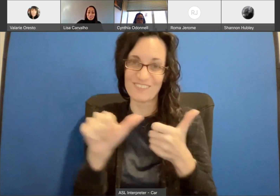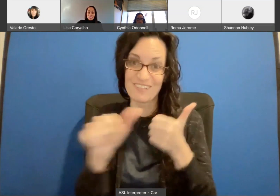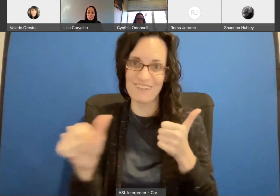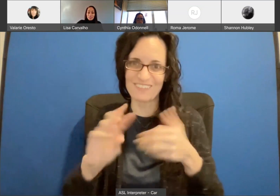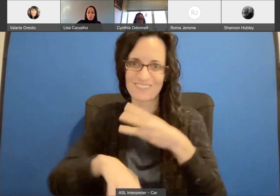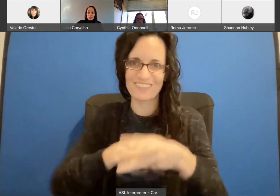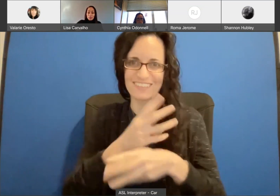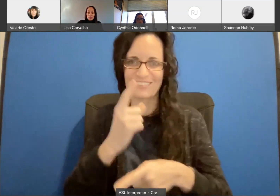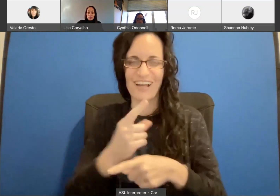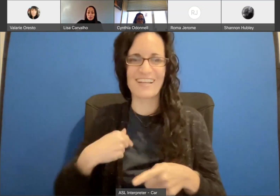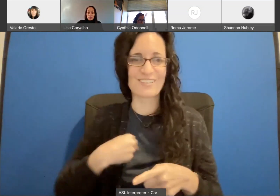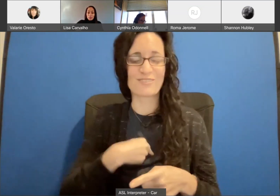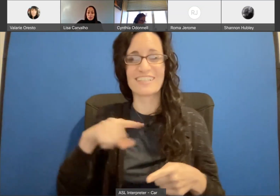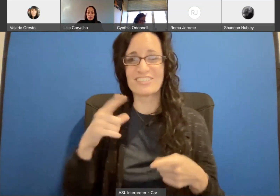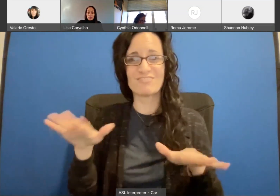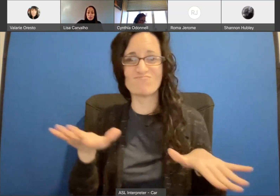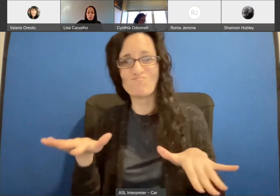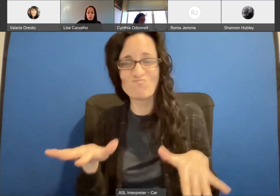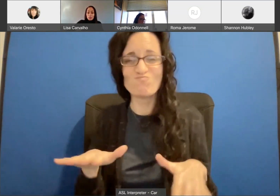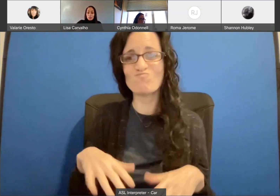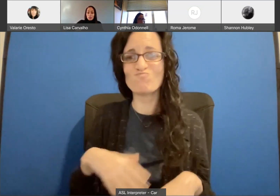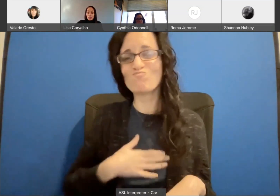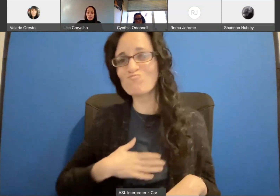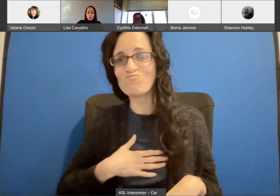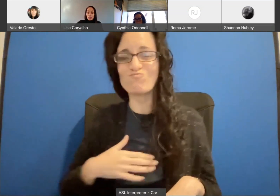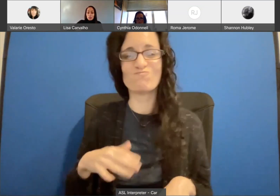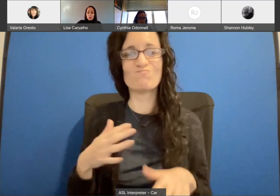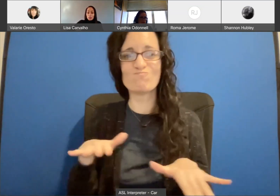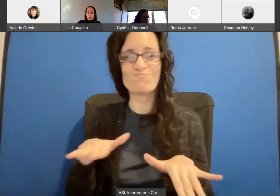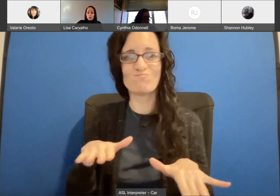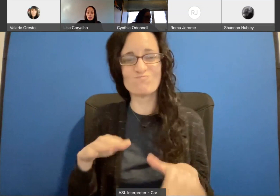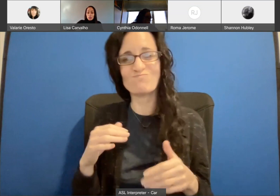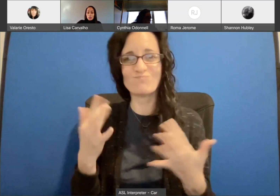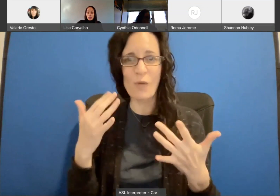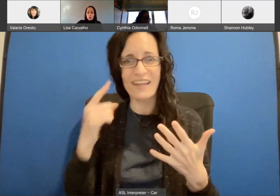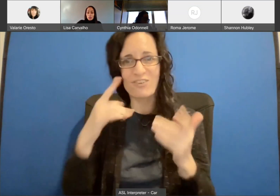and just hanging out, having a good time, waiting to catch up again.